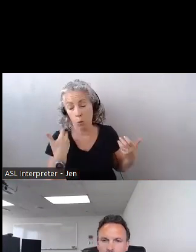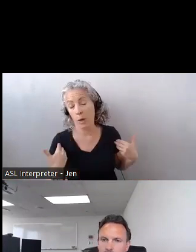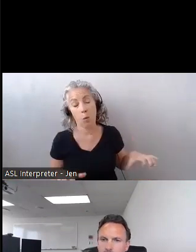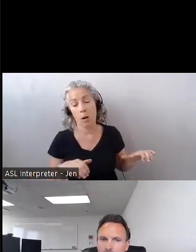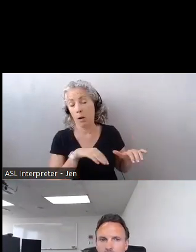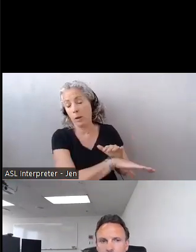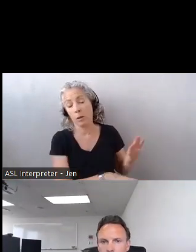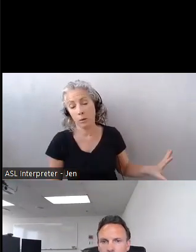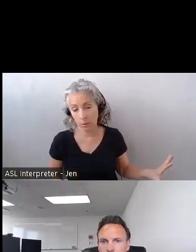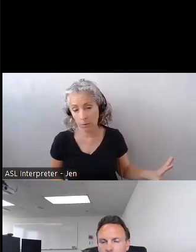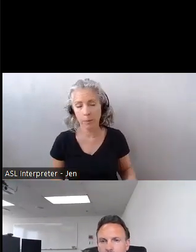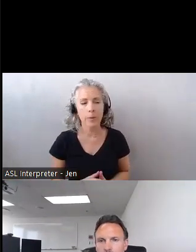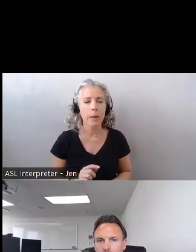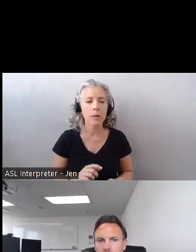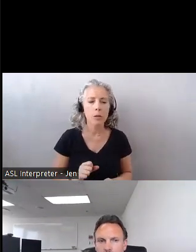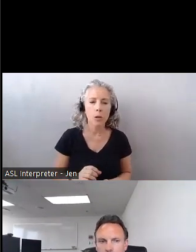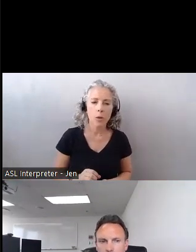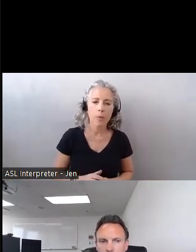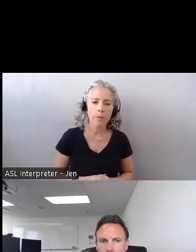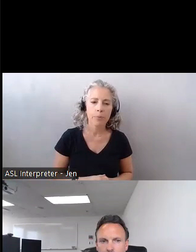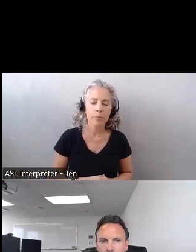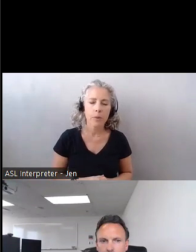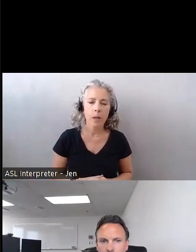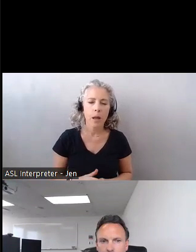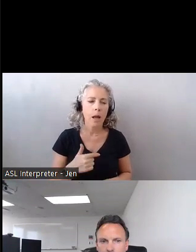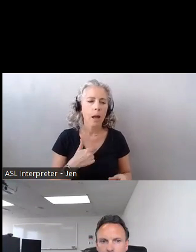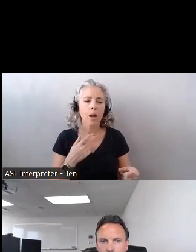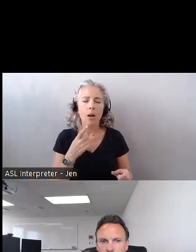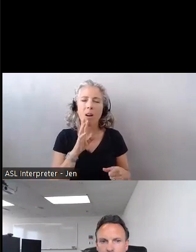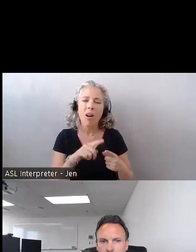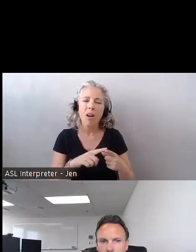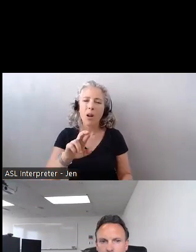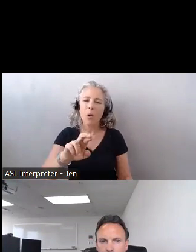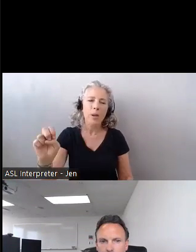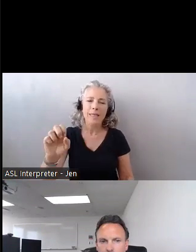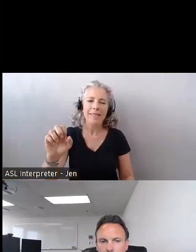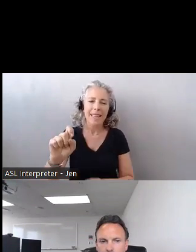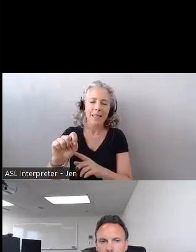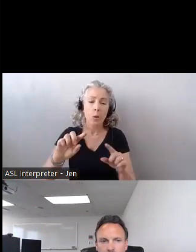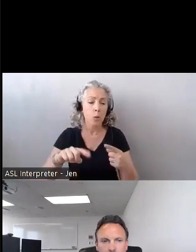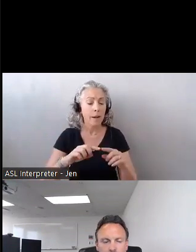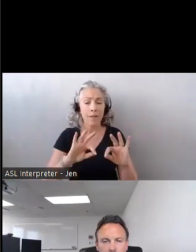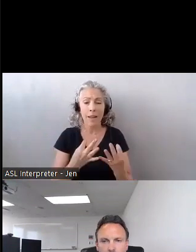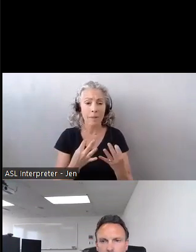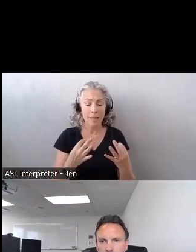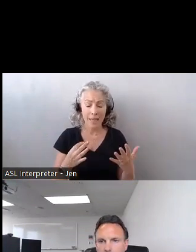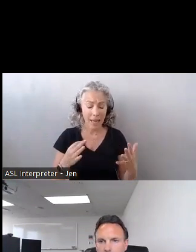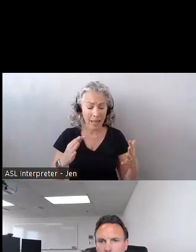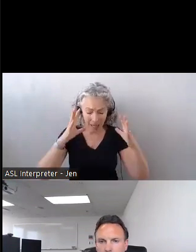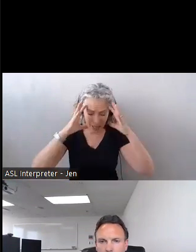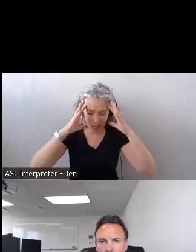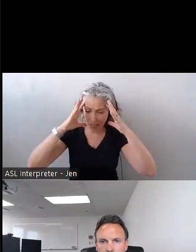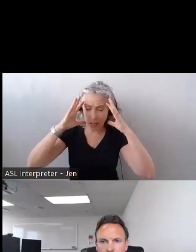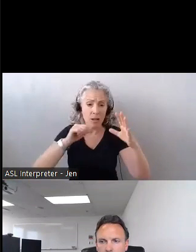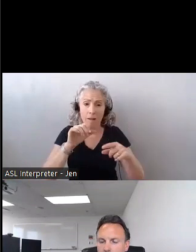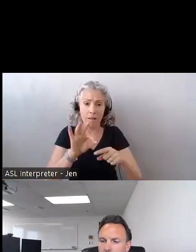basically, this program is, I call this a reset. I mean, when a family's reached a point to where they're no longer